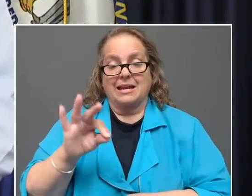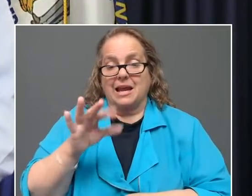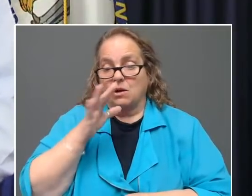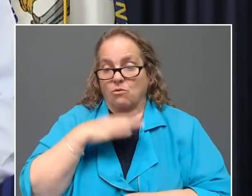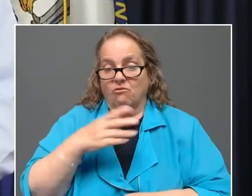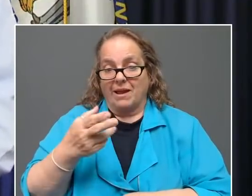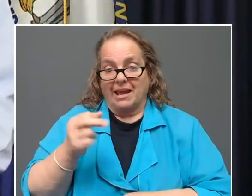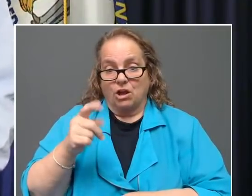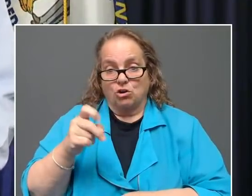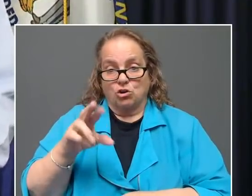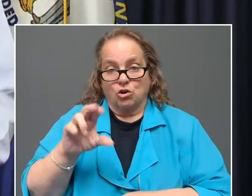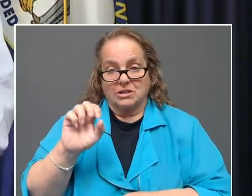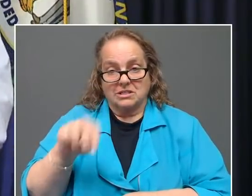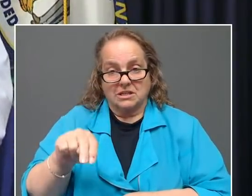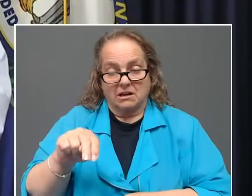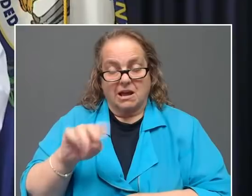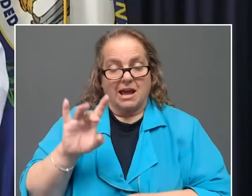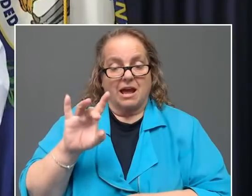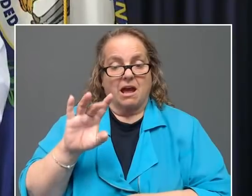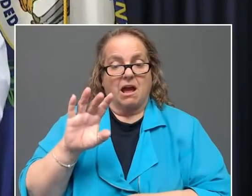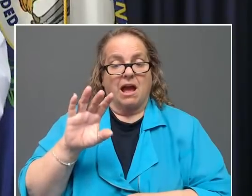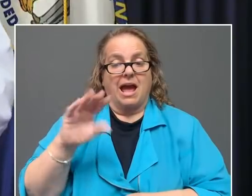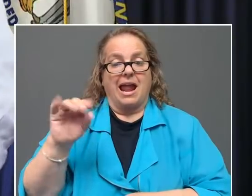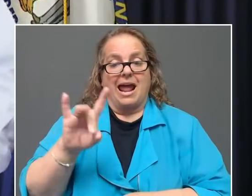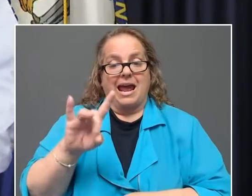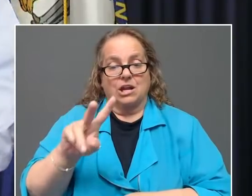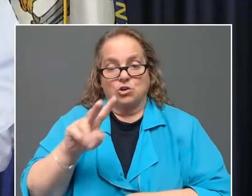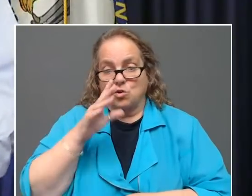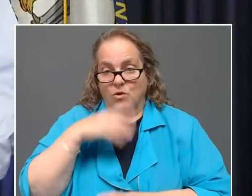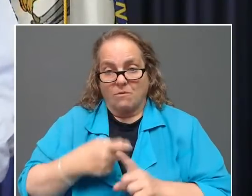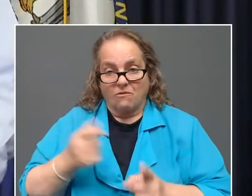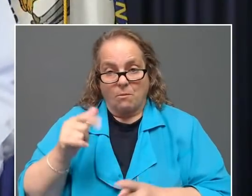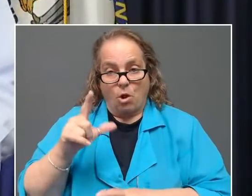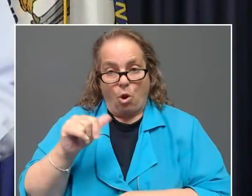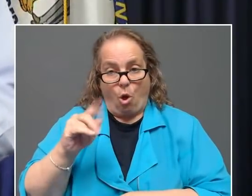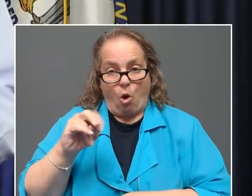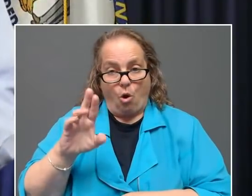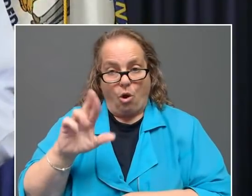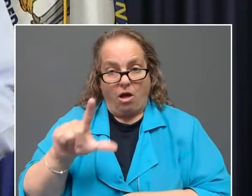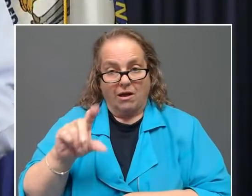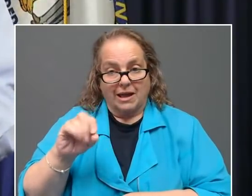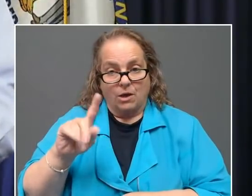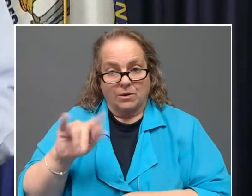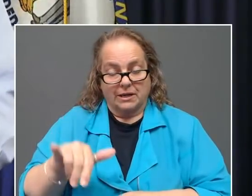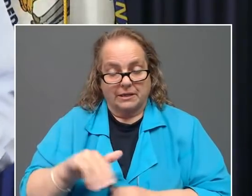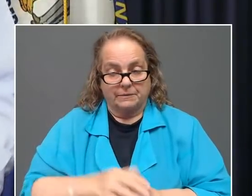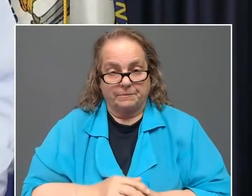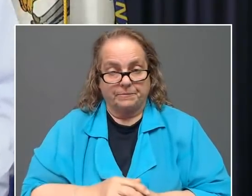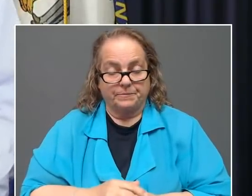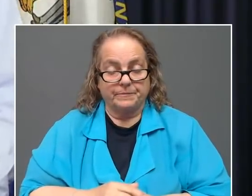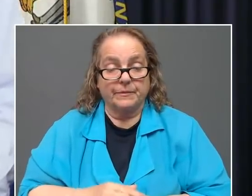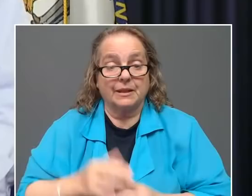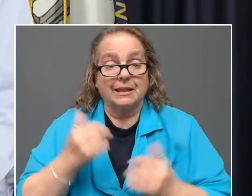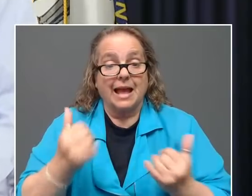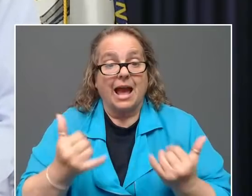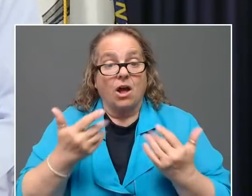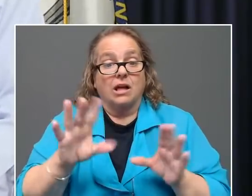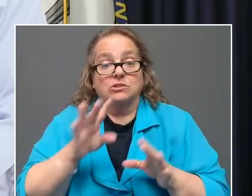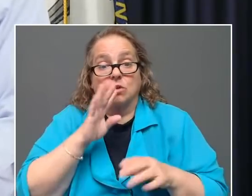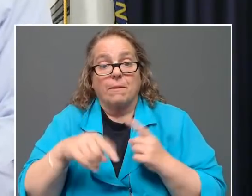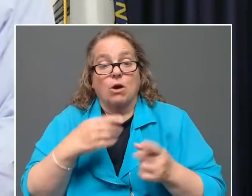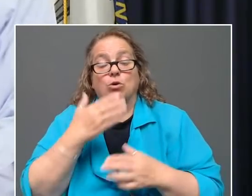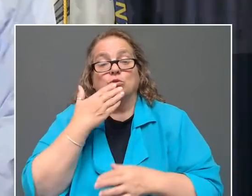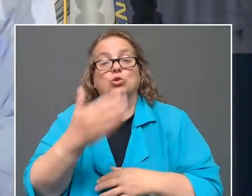82-year-old woman from Laurel County. All right, let's talk about good news. Again, driven by vaccinations. Let's put